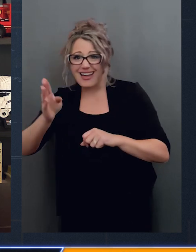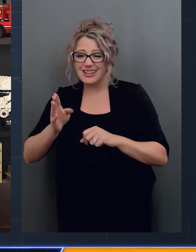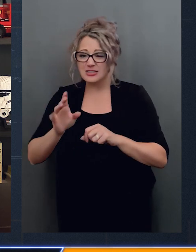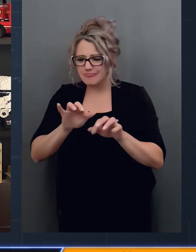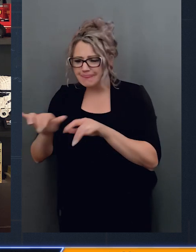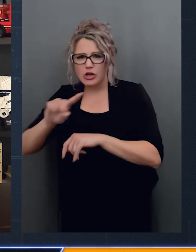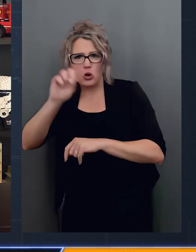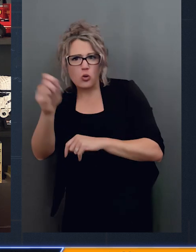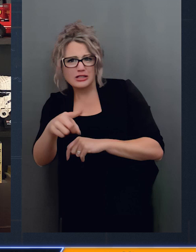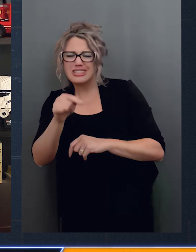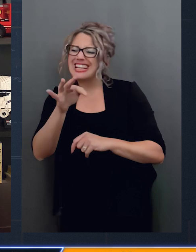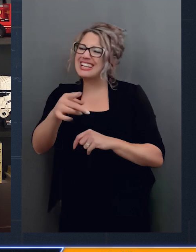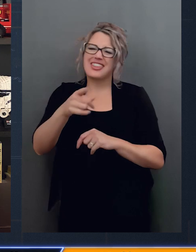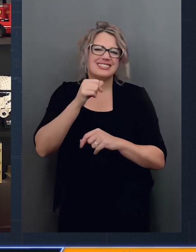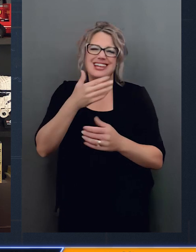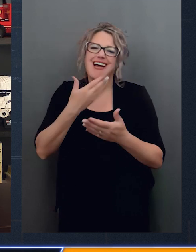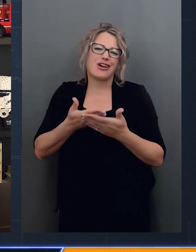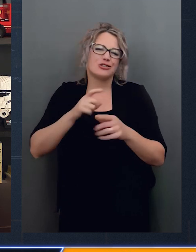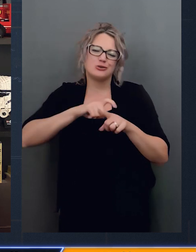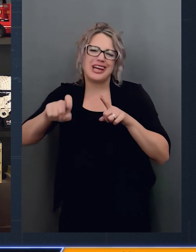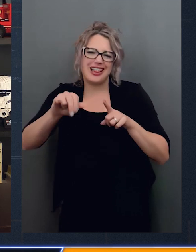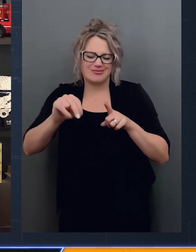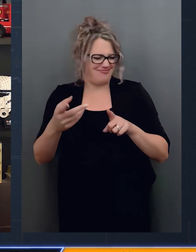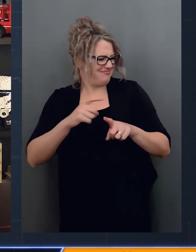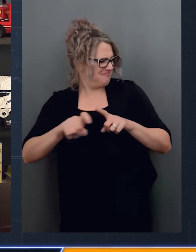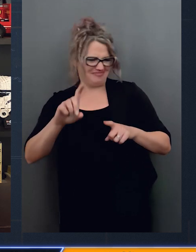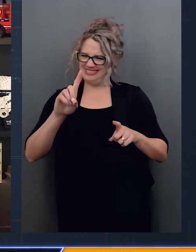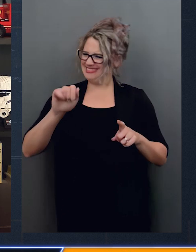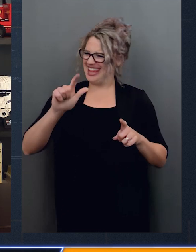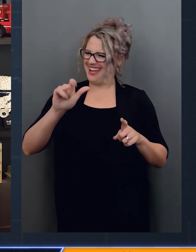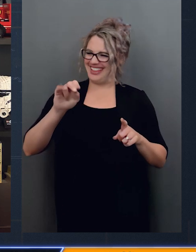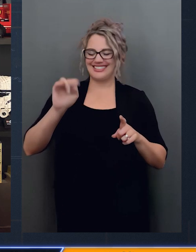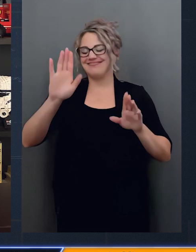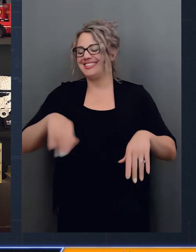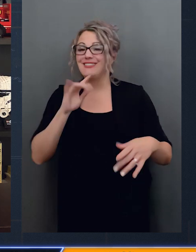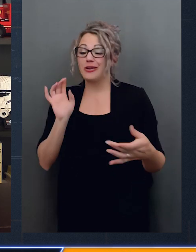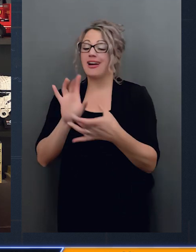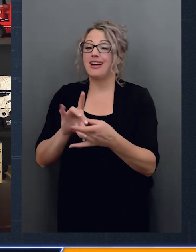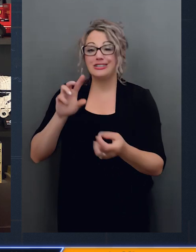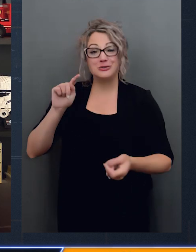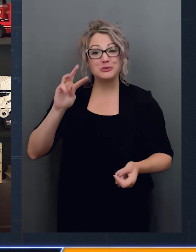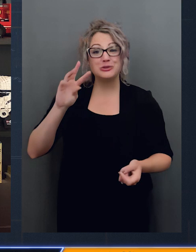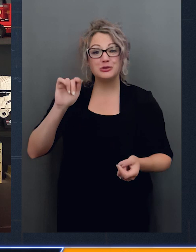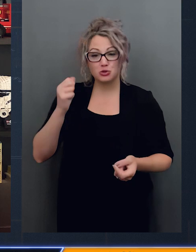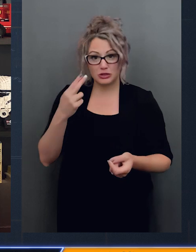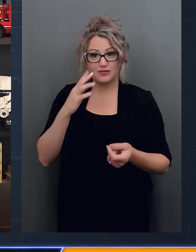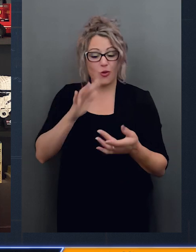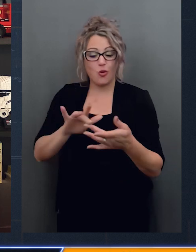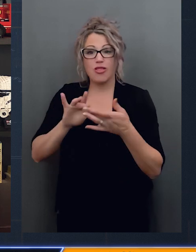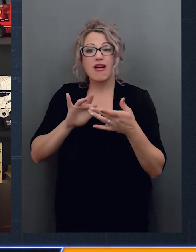ask some questions. If that's not convenient for you to dial in, connect up, whatever dial-in means these days, for you to connect up and